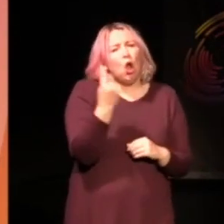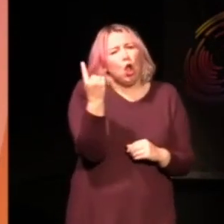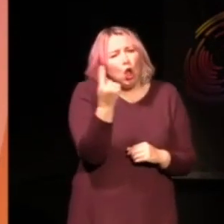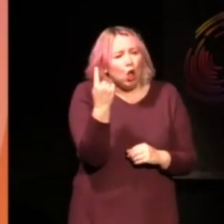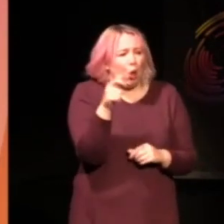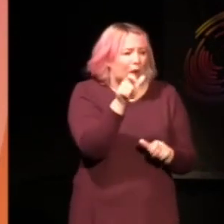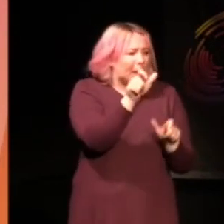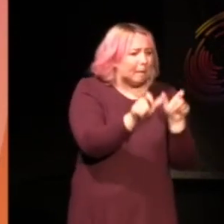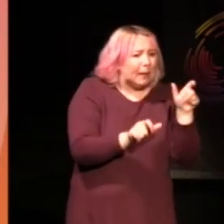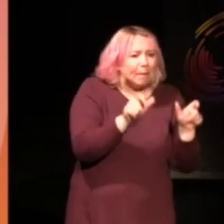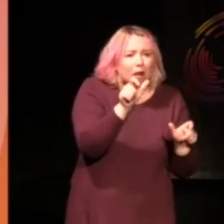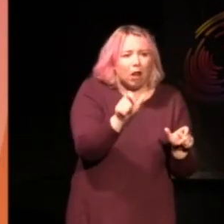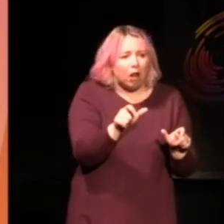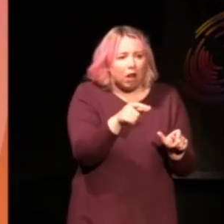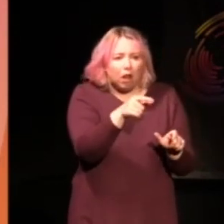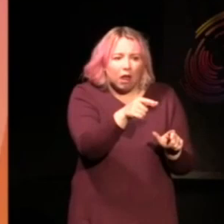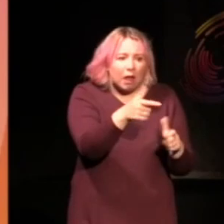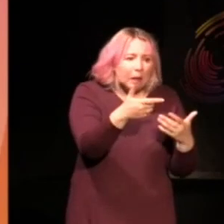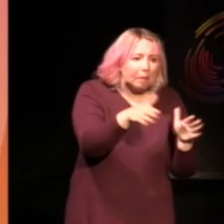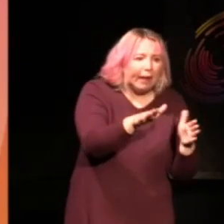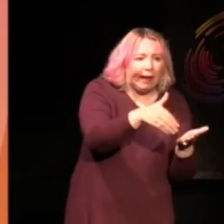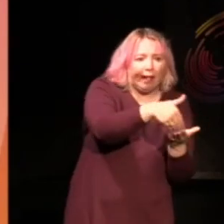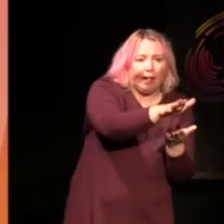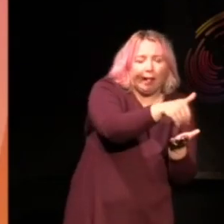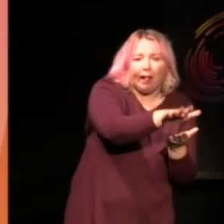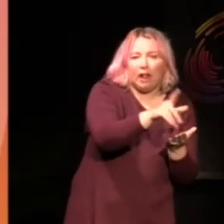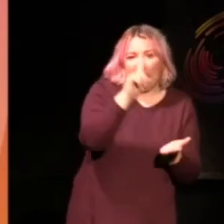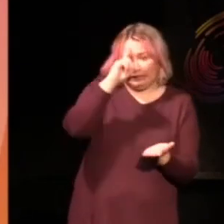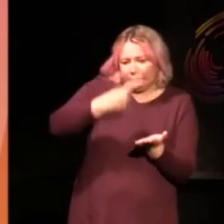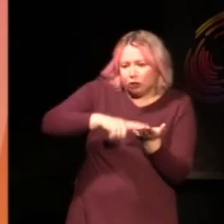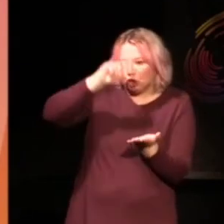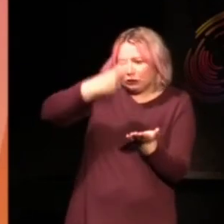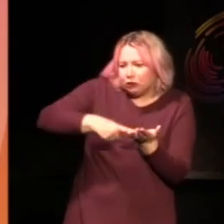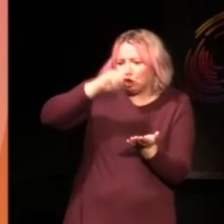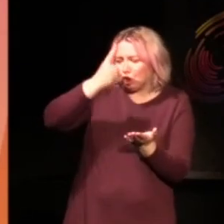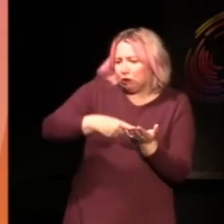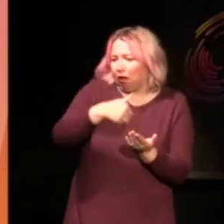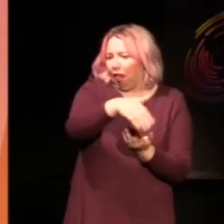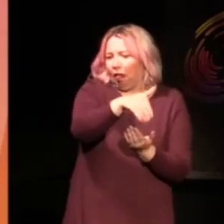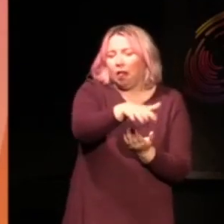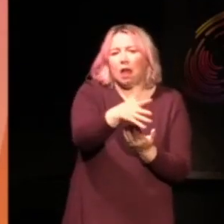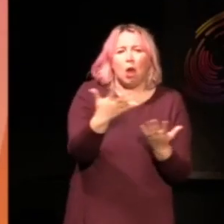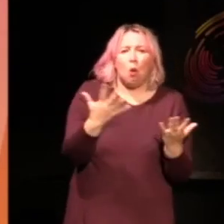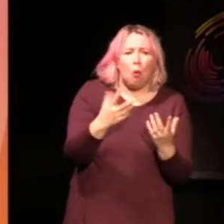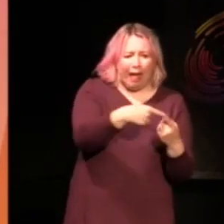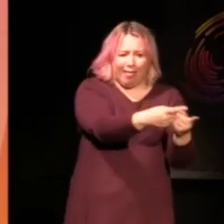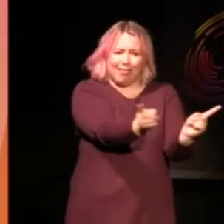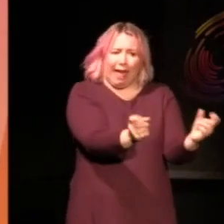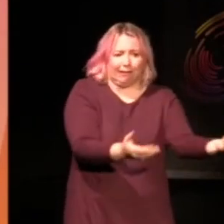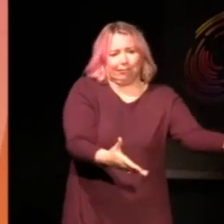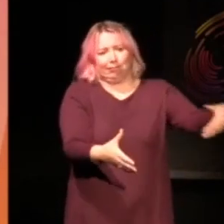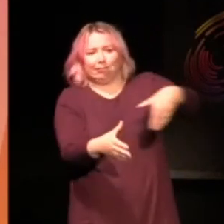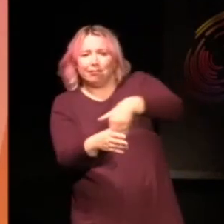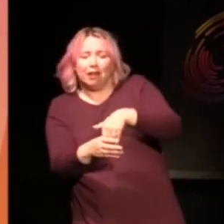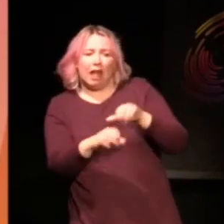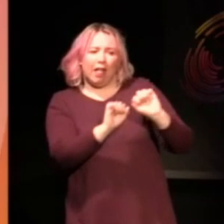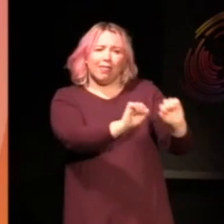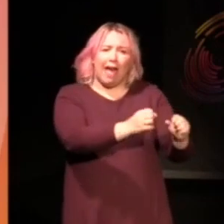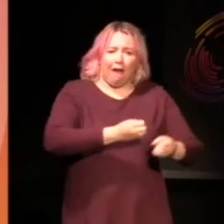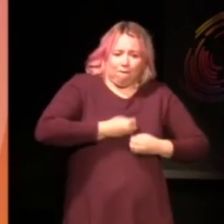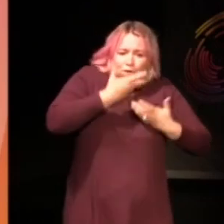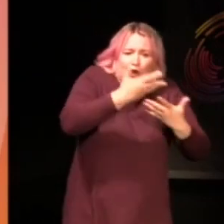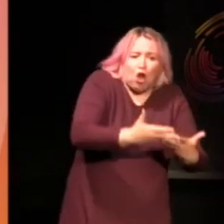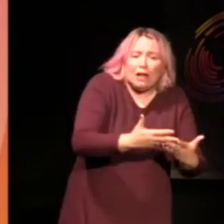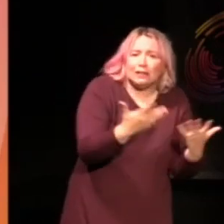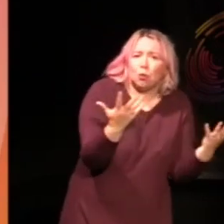not included to the table when decisions are being made? Where are the untold stories? Where are the forgotten voices? Where's the